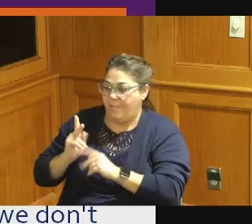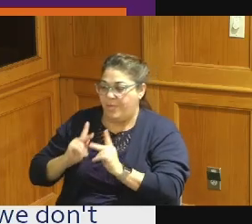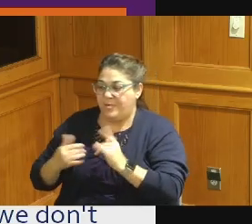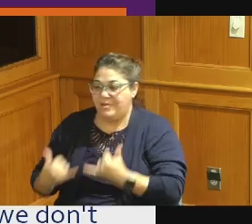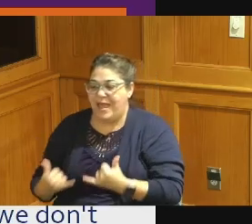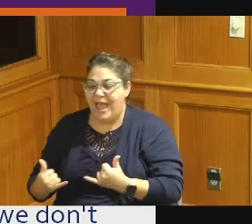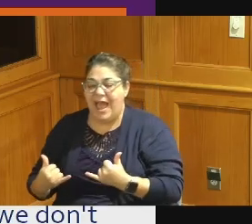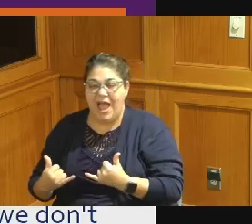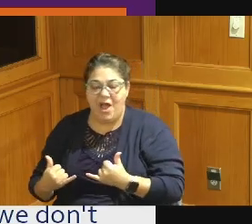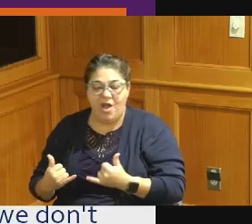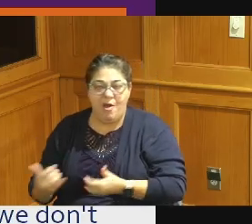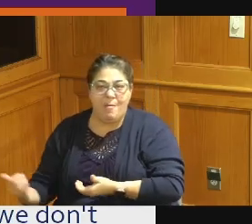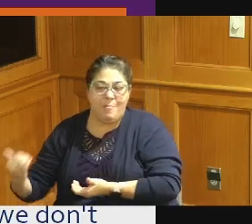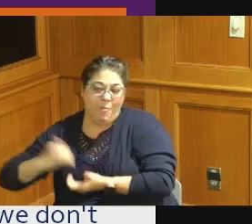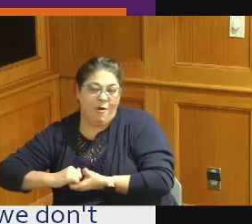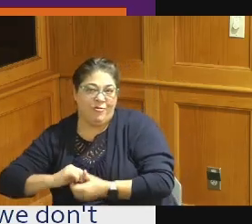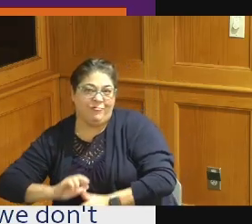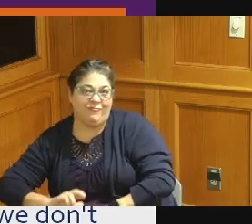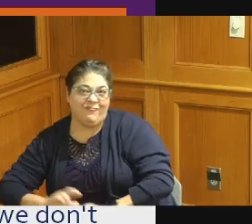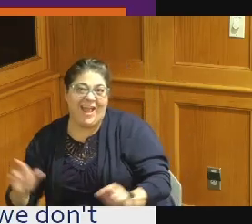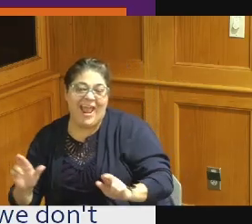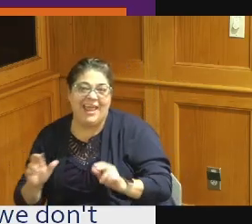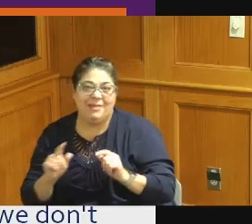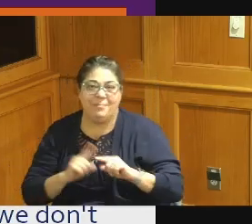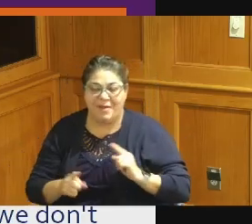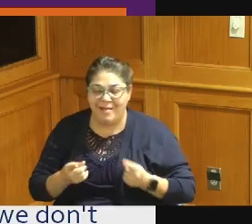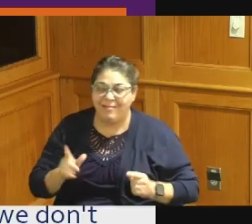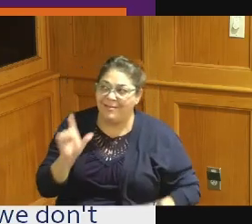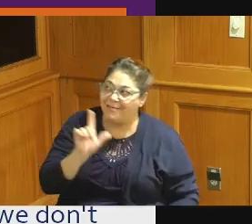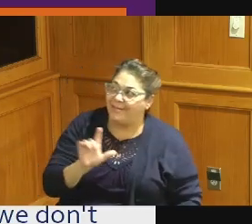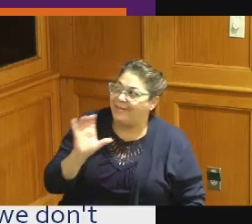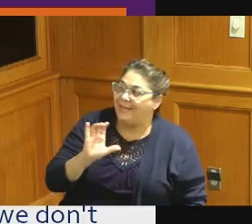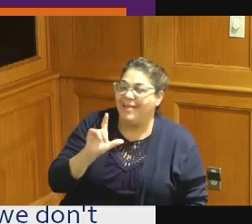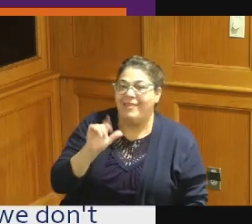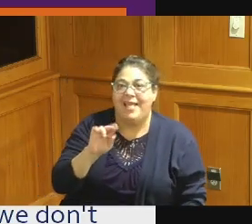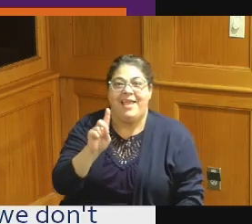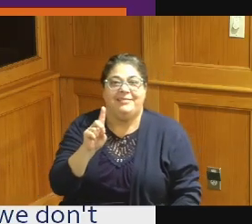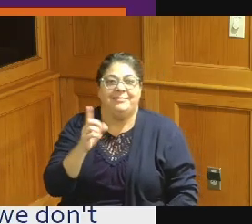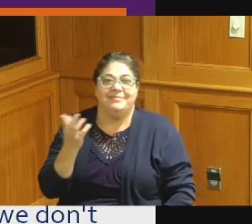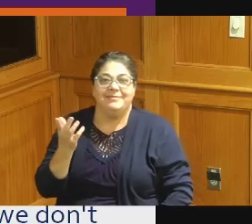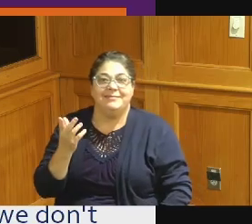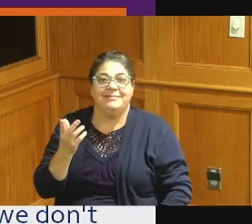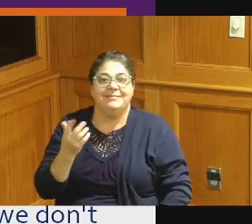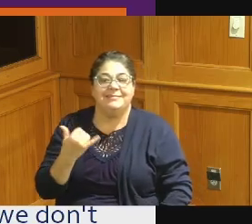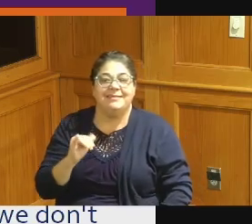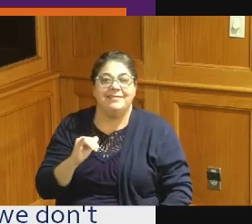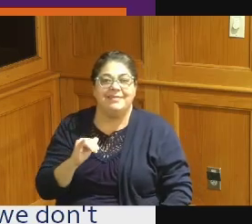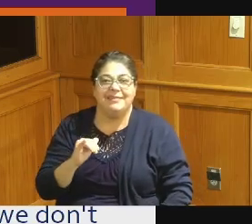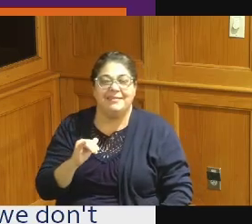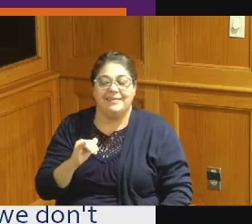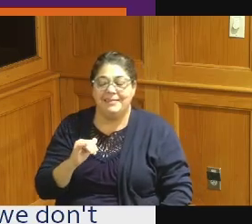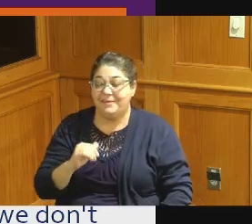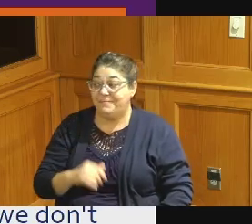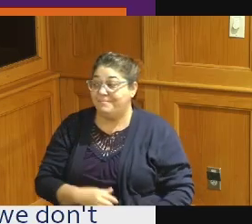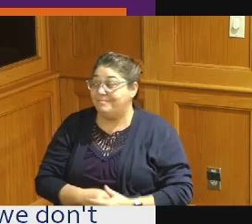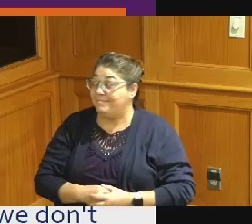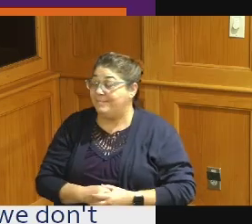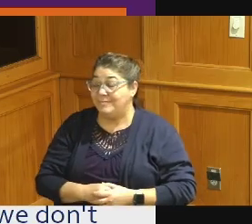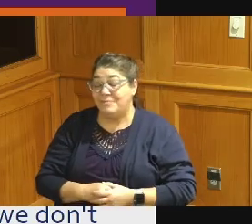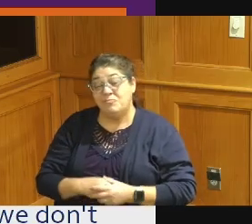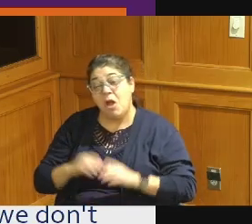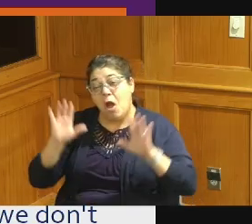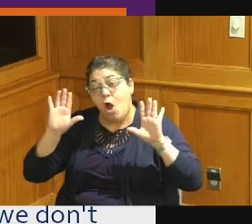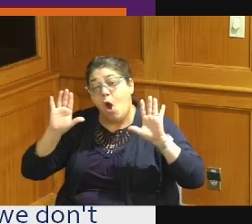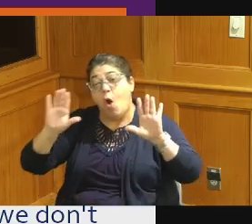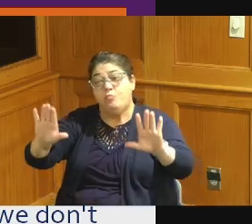know there's a partnership that's ready to work with us quickly on this. And so it's, from a big picture programmatic perspective,